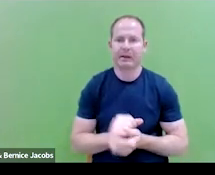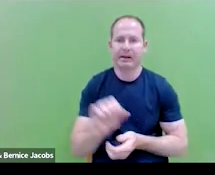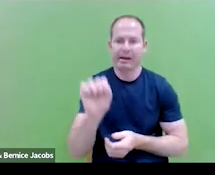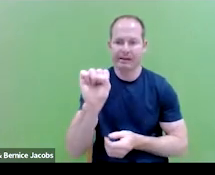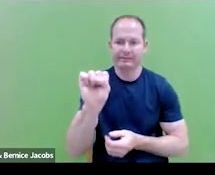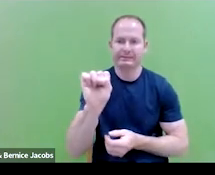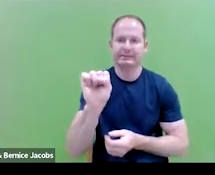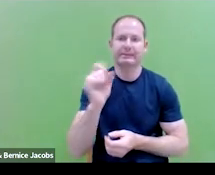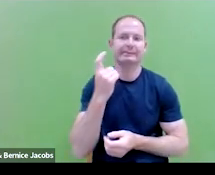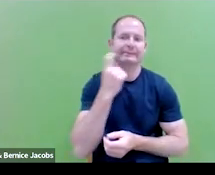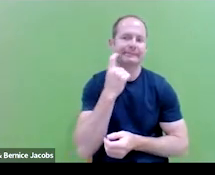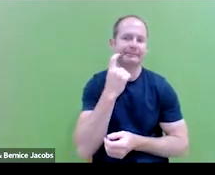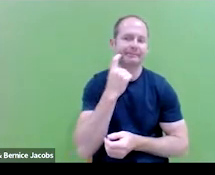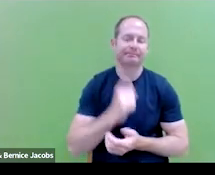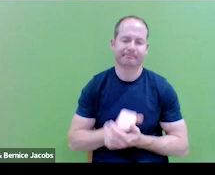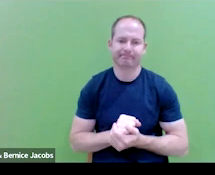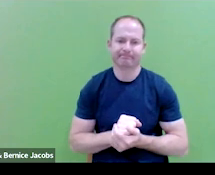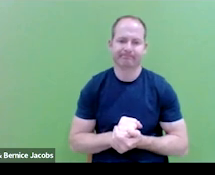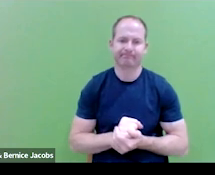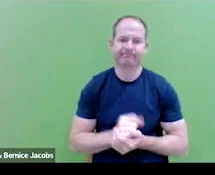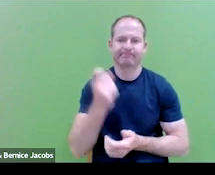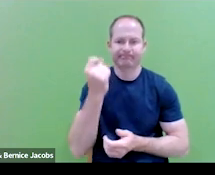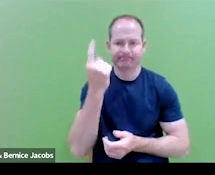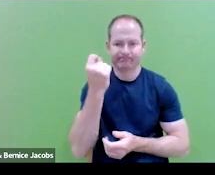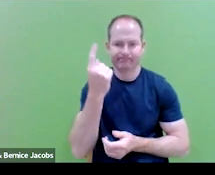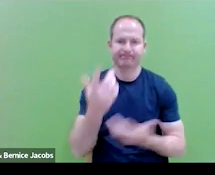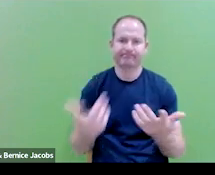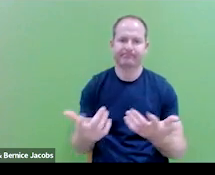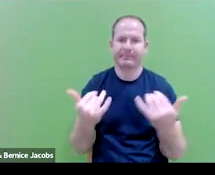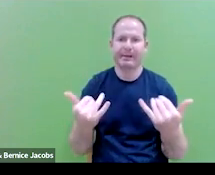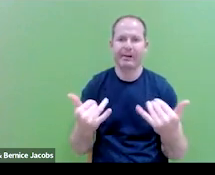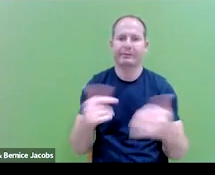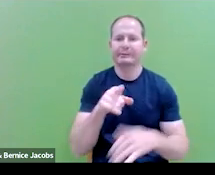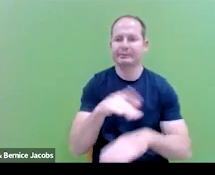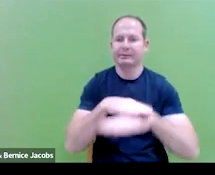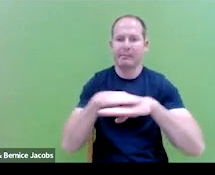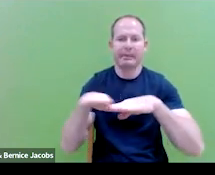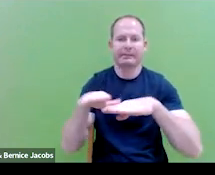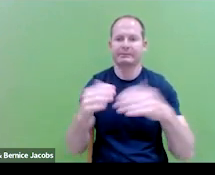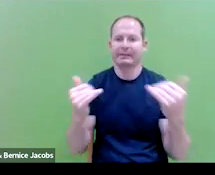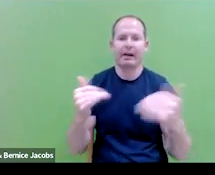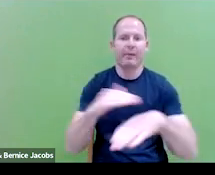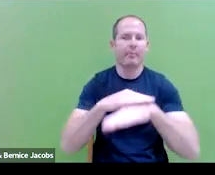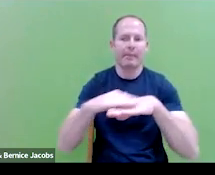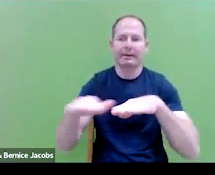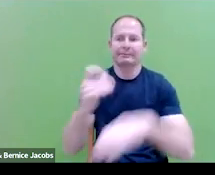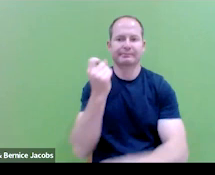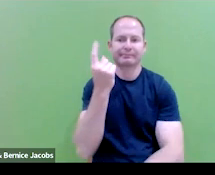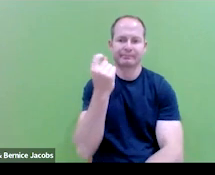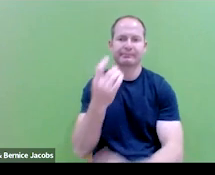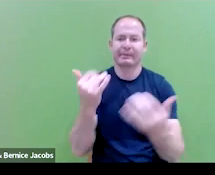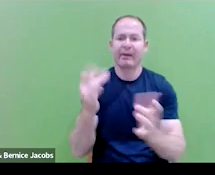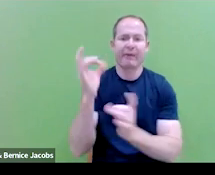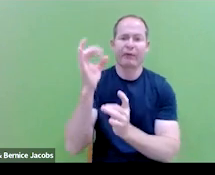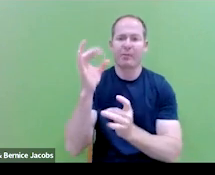simple. So simple and intuitive. It's a basic layout. They only want to know the basics from me. I don't need to add a whole bunch